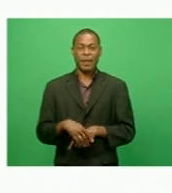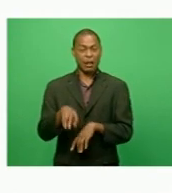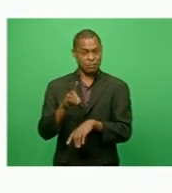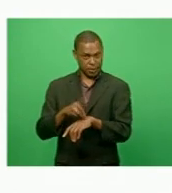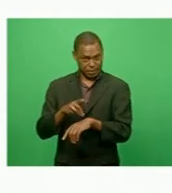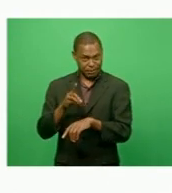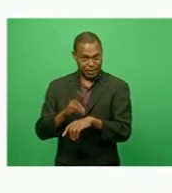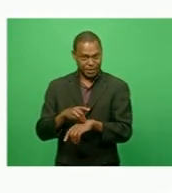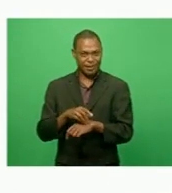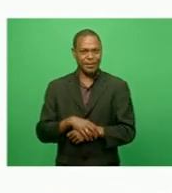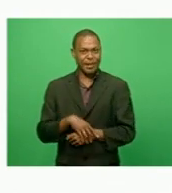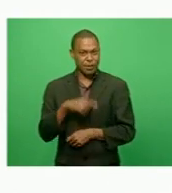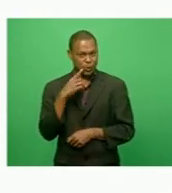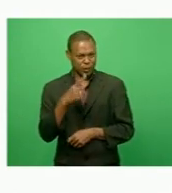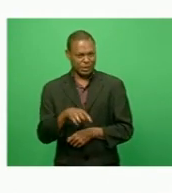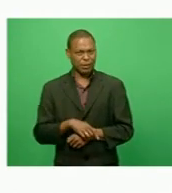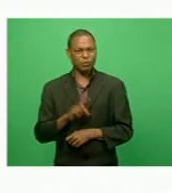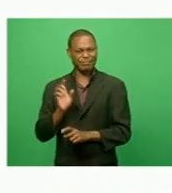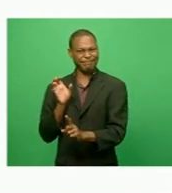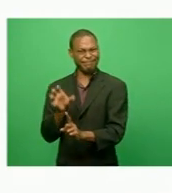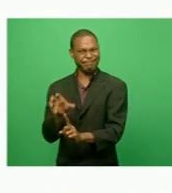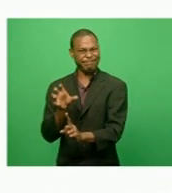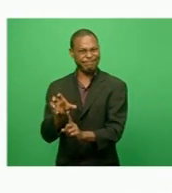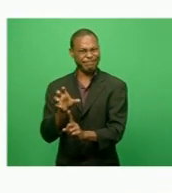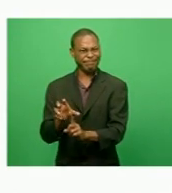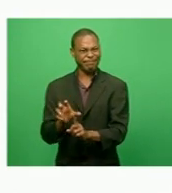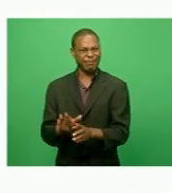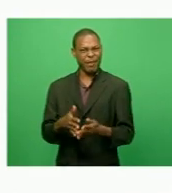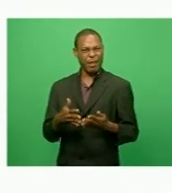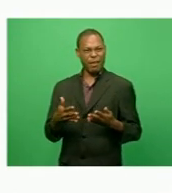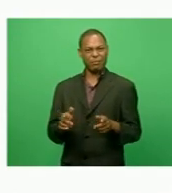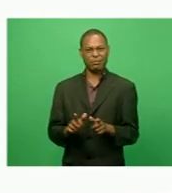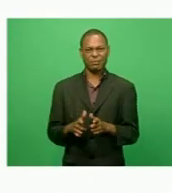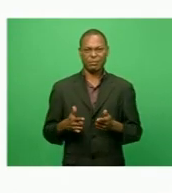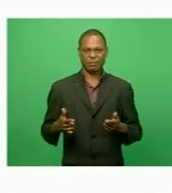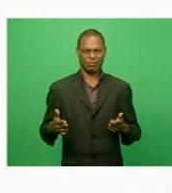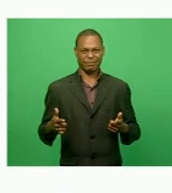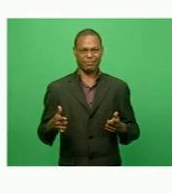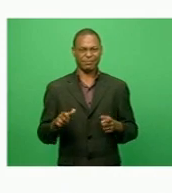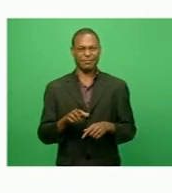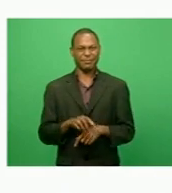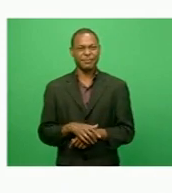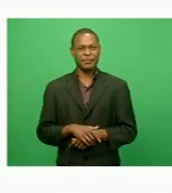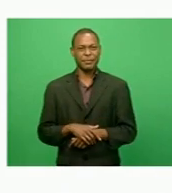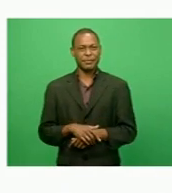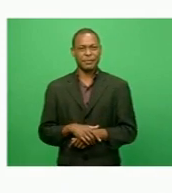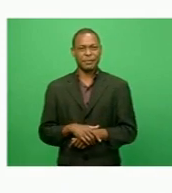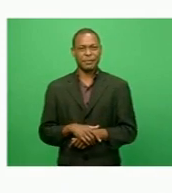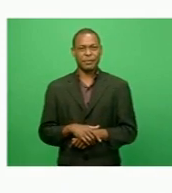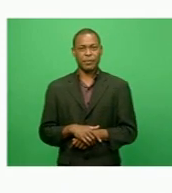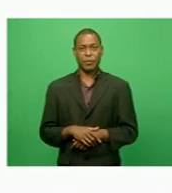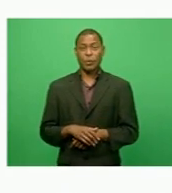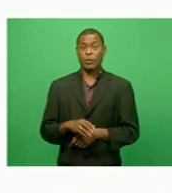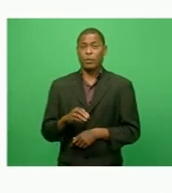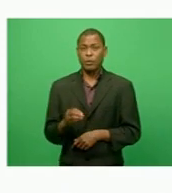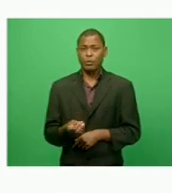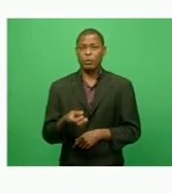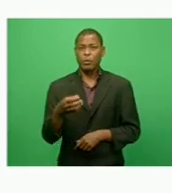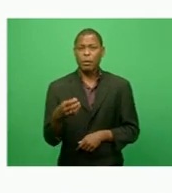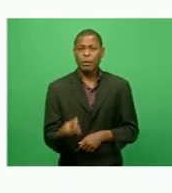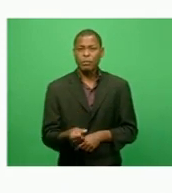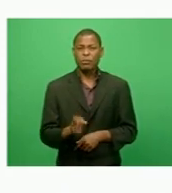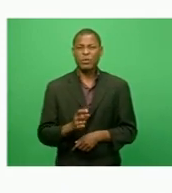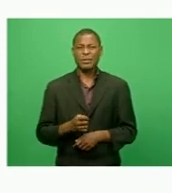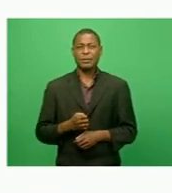He says these attacks are often done in vernacular. Raj says relevant agencies need to seriously